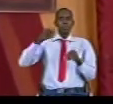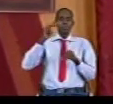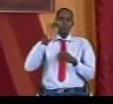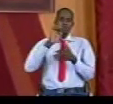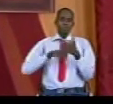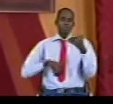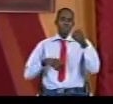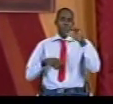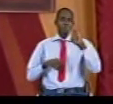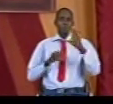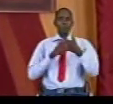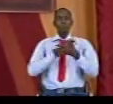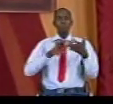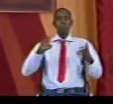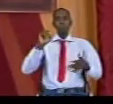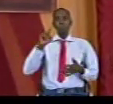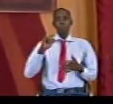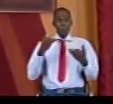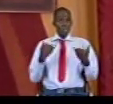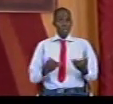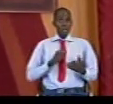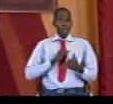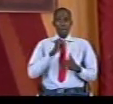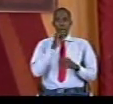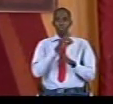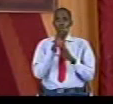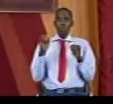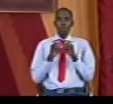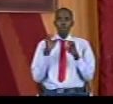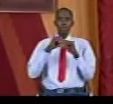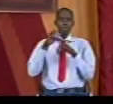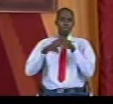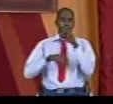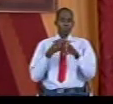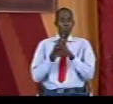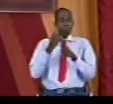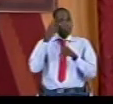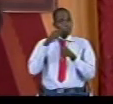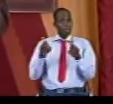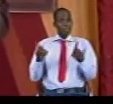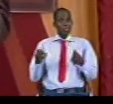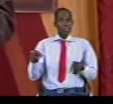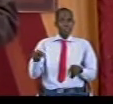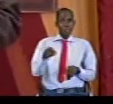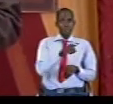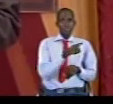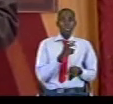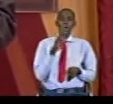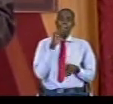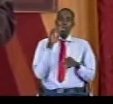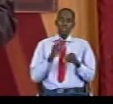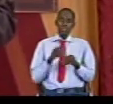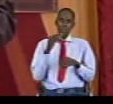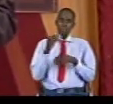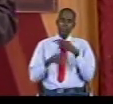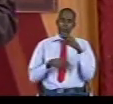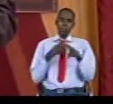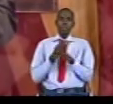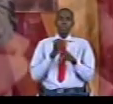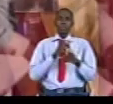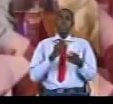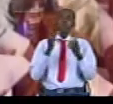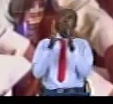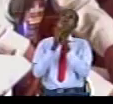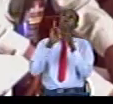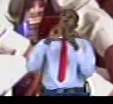now I am no more in the world, but these are in the world, and I come to thee, Holy Father. Keep